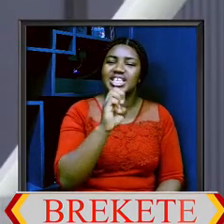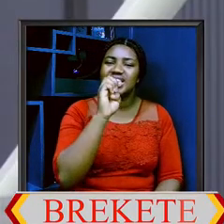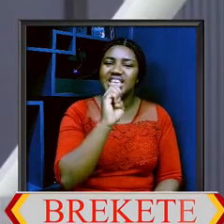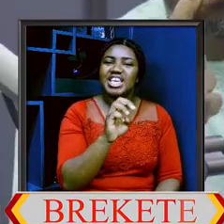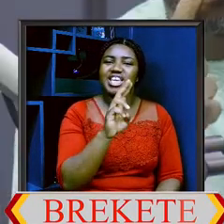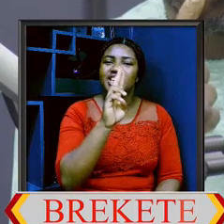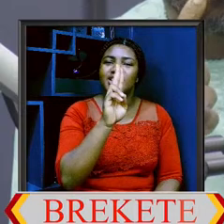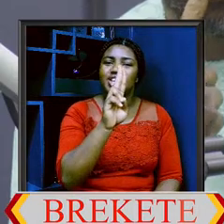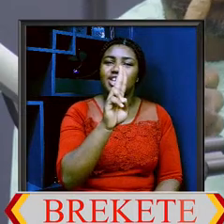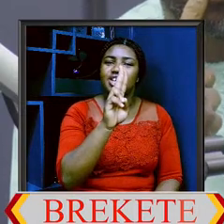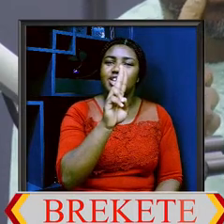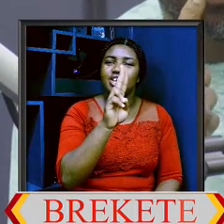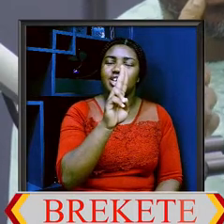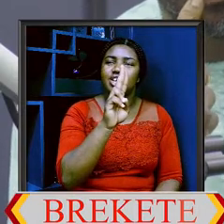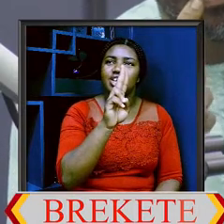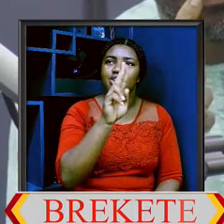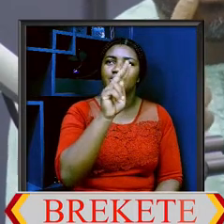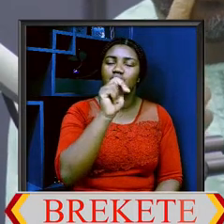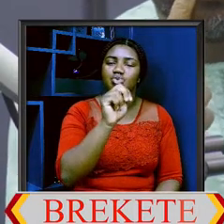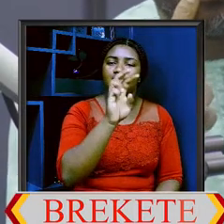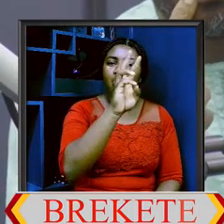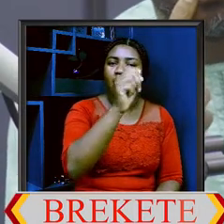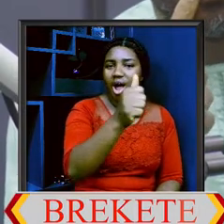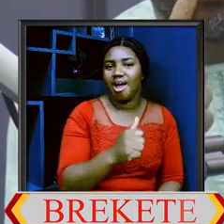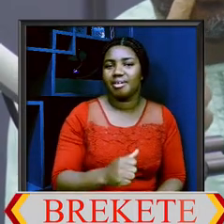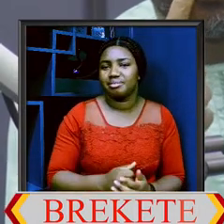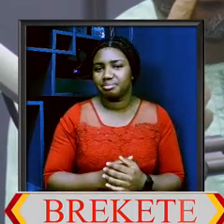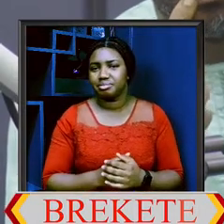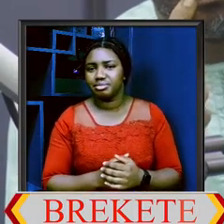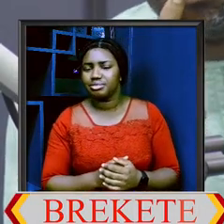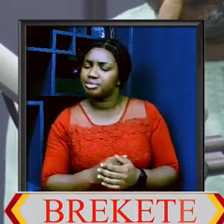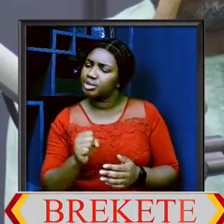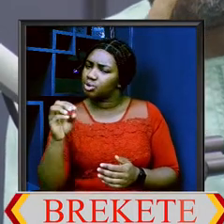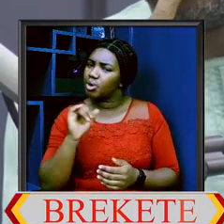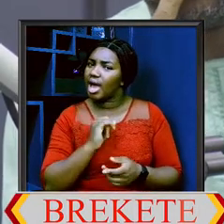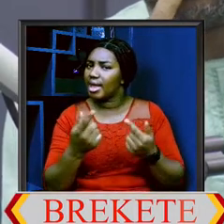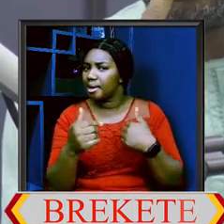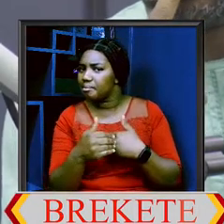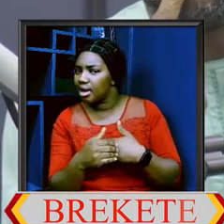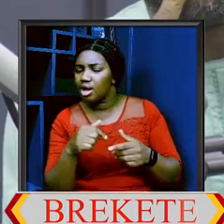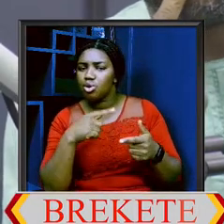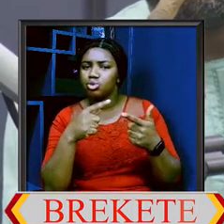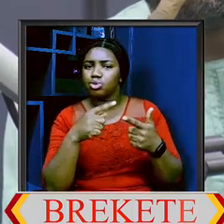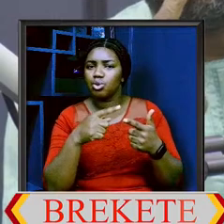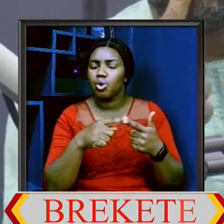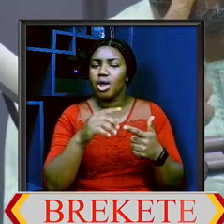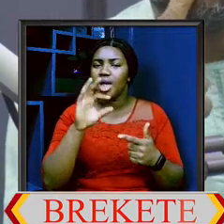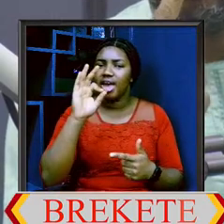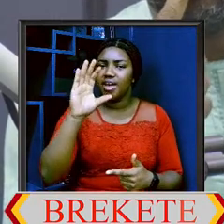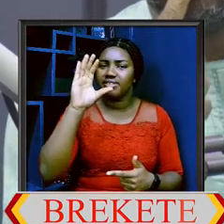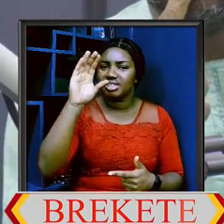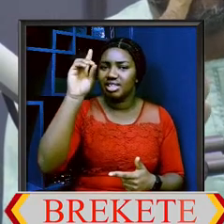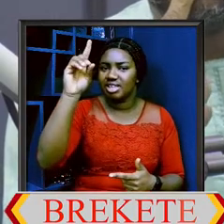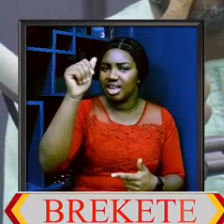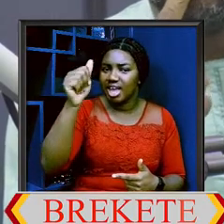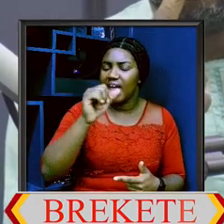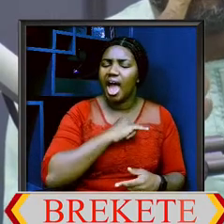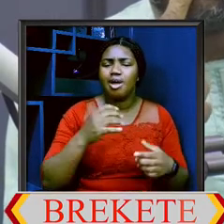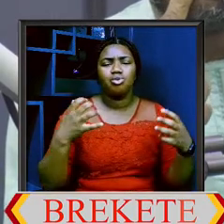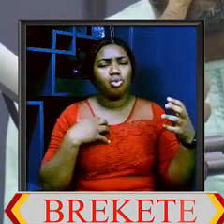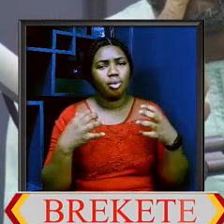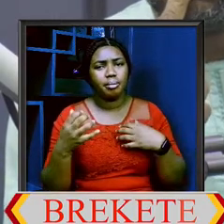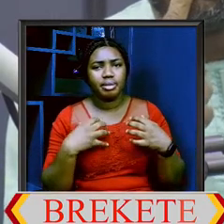is so I came back I went to FCD I